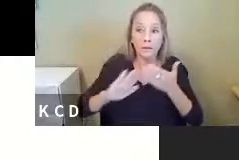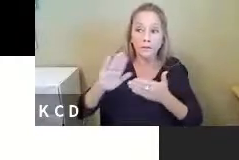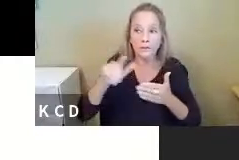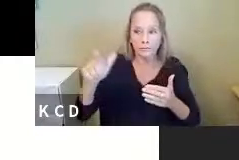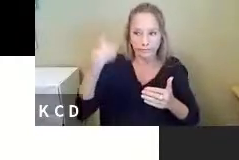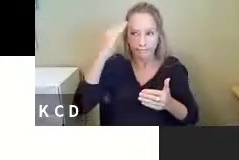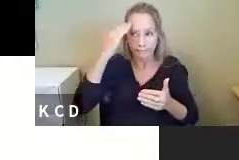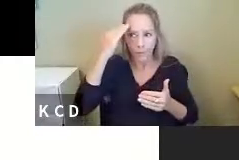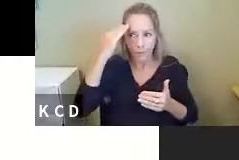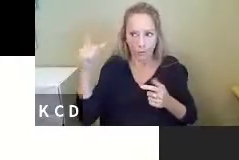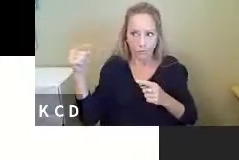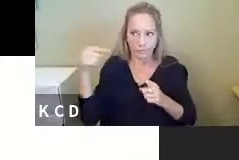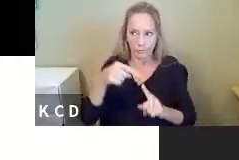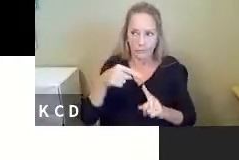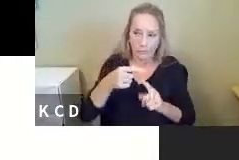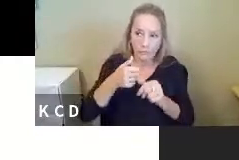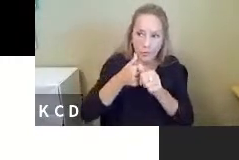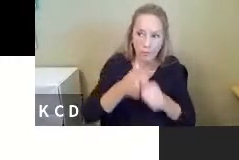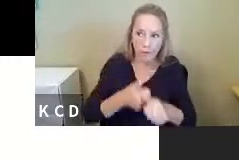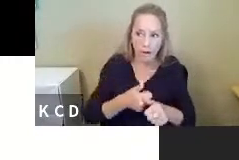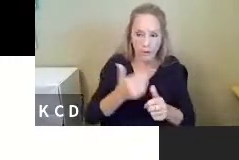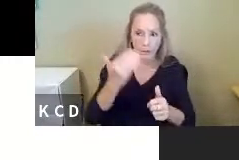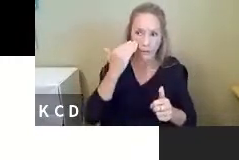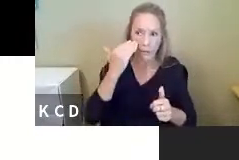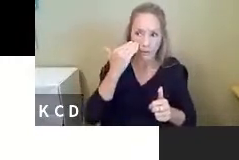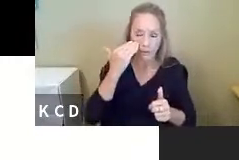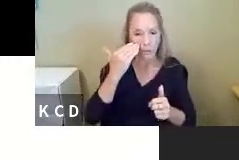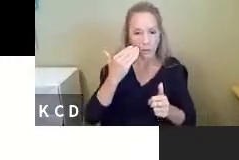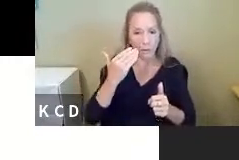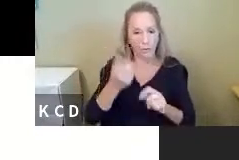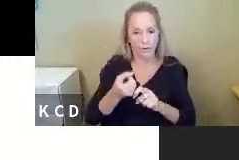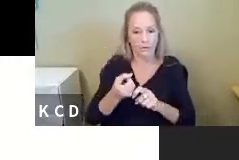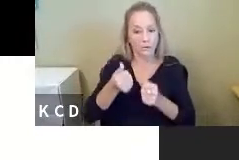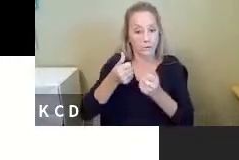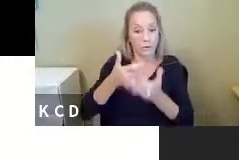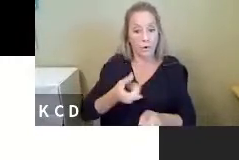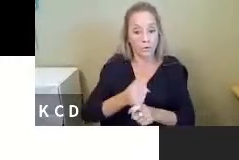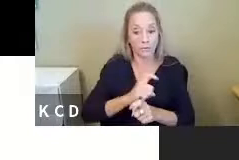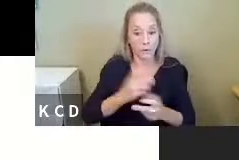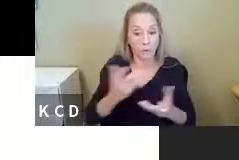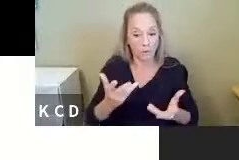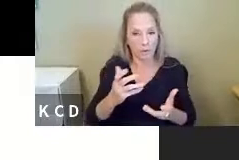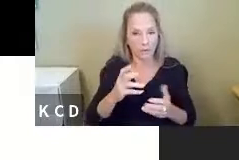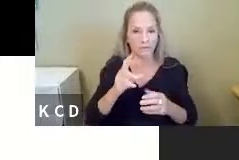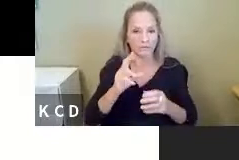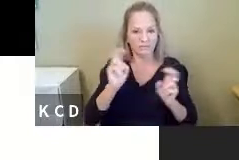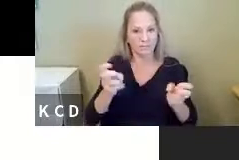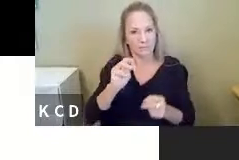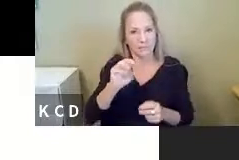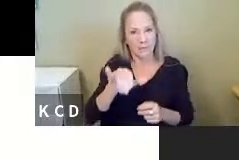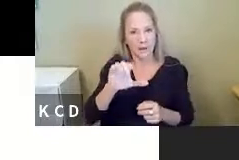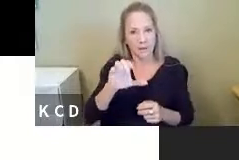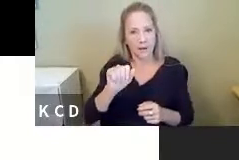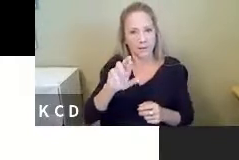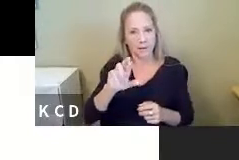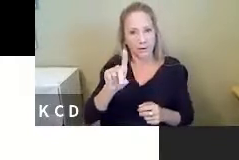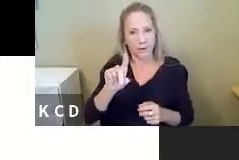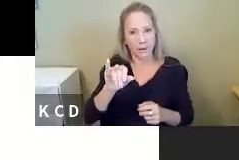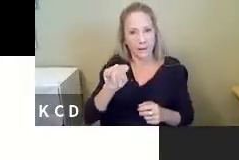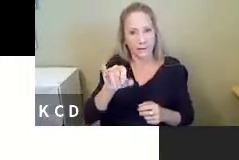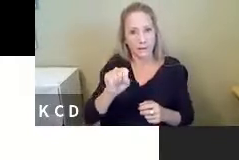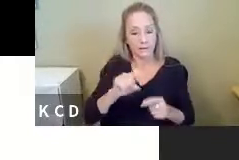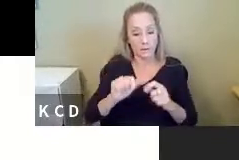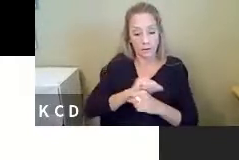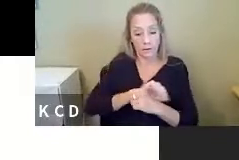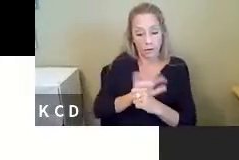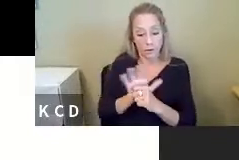they were making their decisions based on. That being said, COVID-19, there has been an association